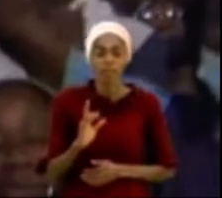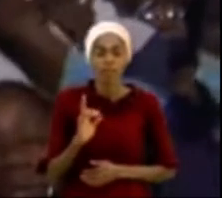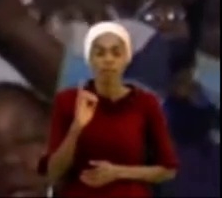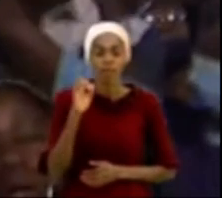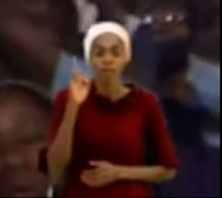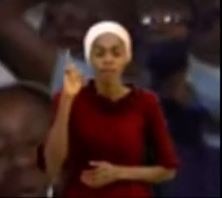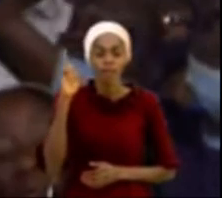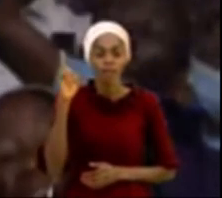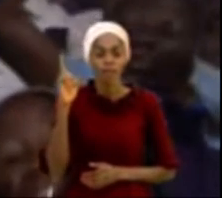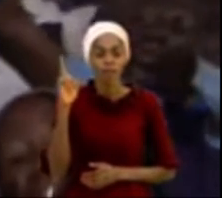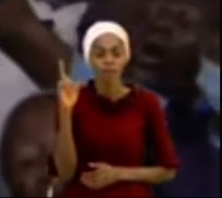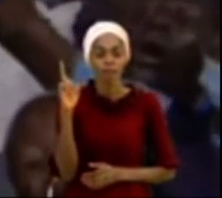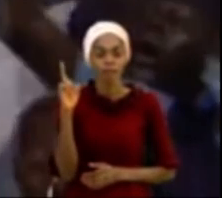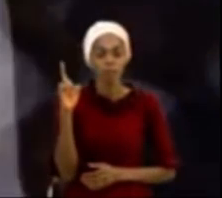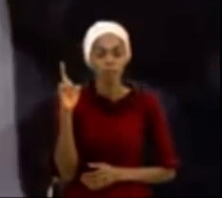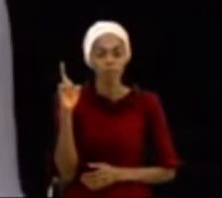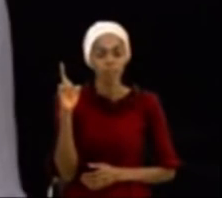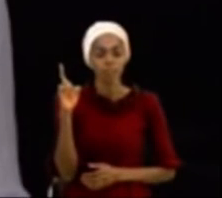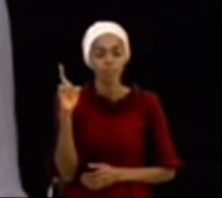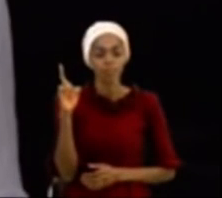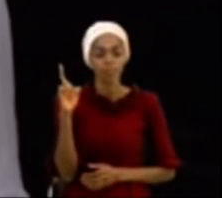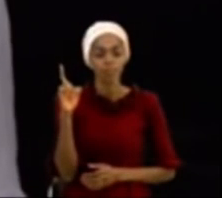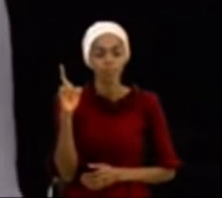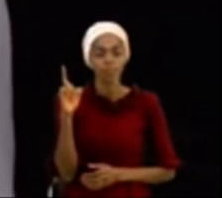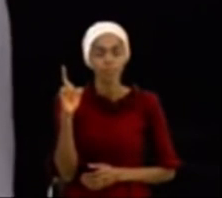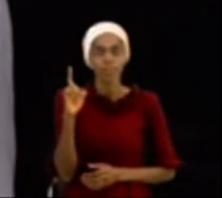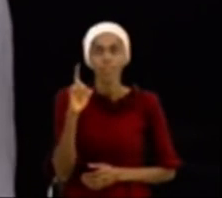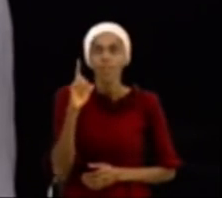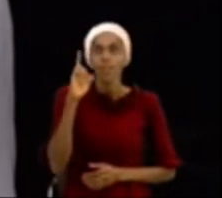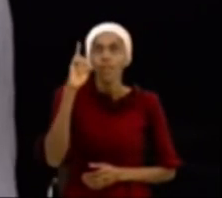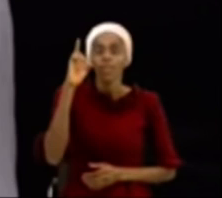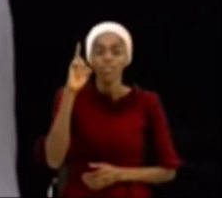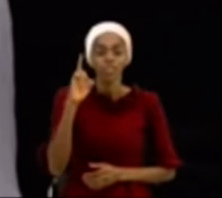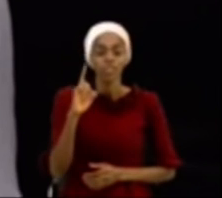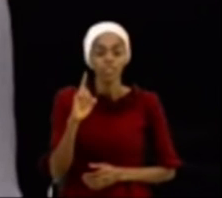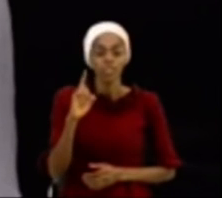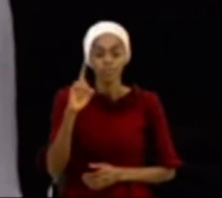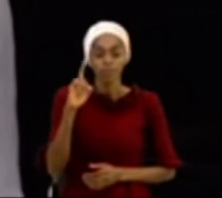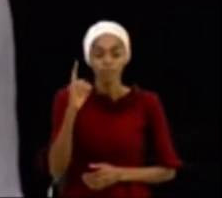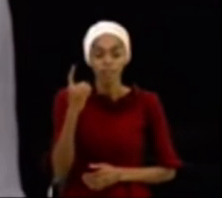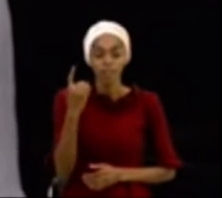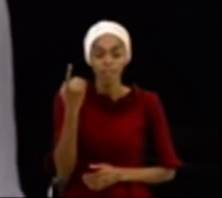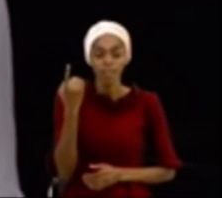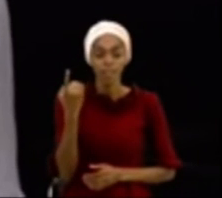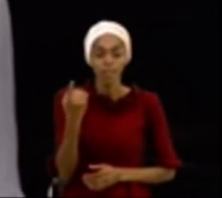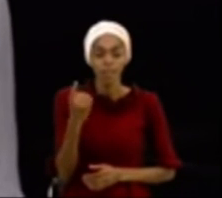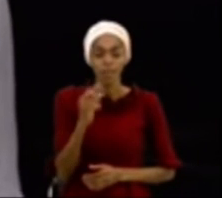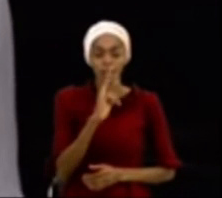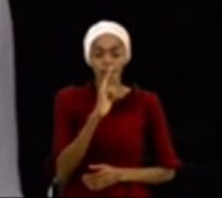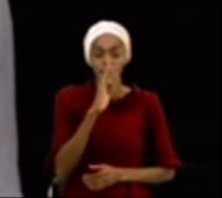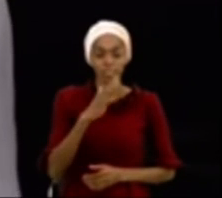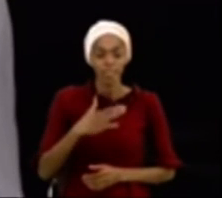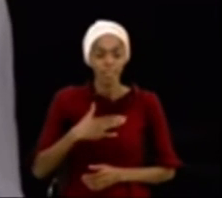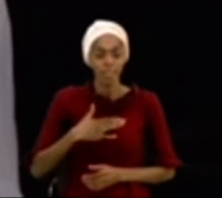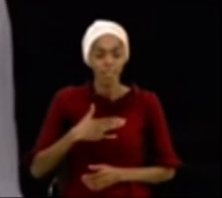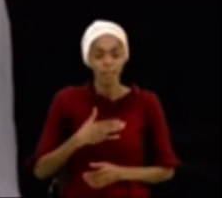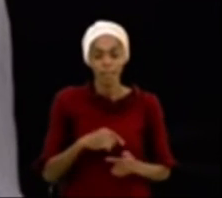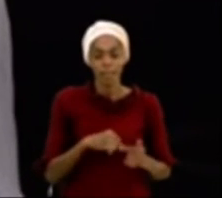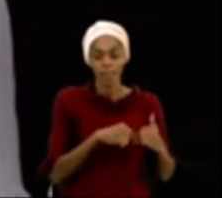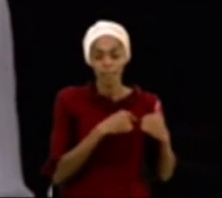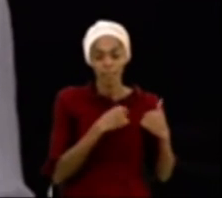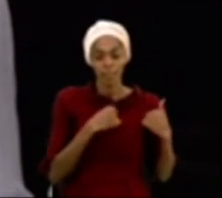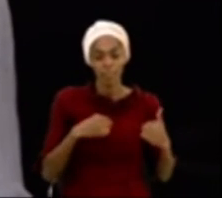thee. You alone are my heart's desire, and I